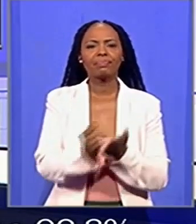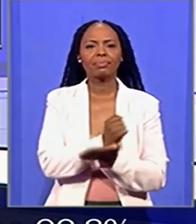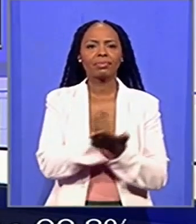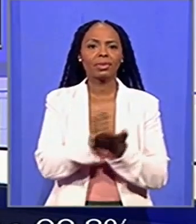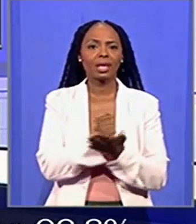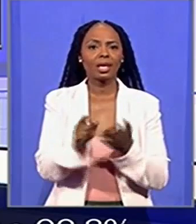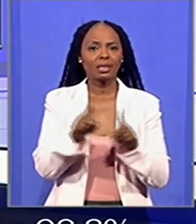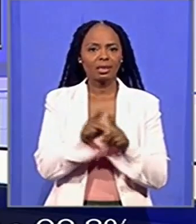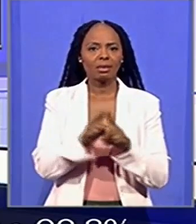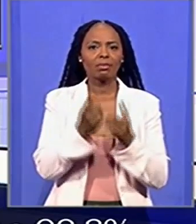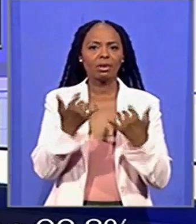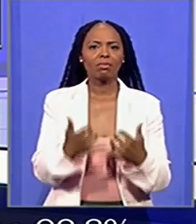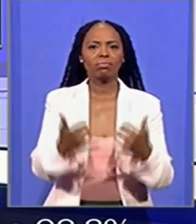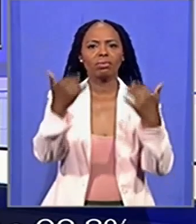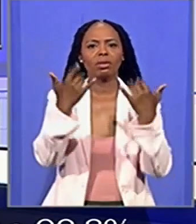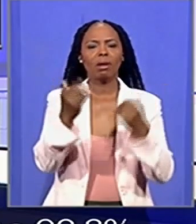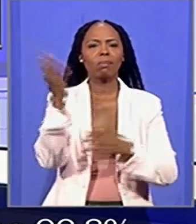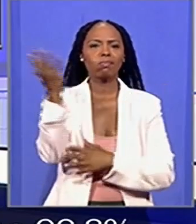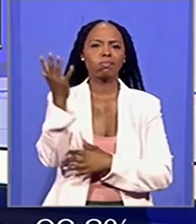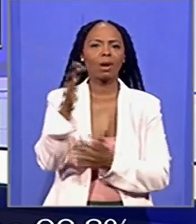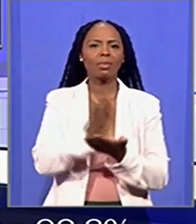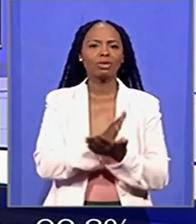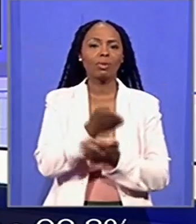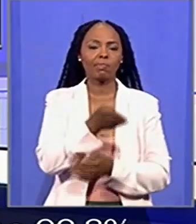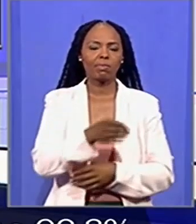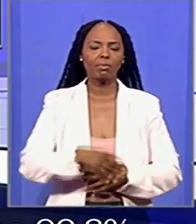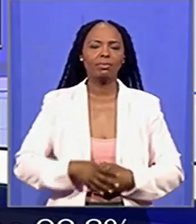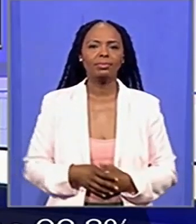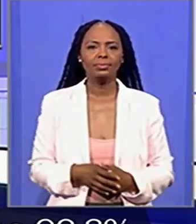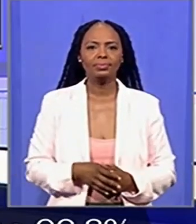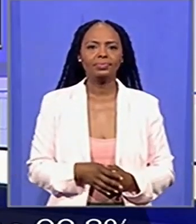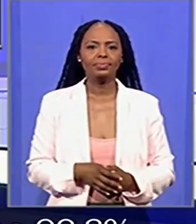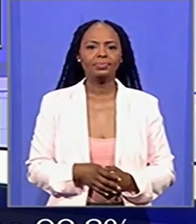teketse seboka sa baqolotsi ba ditaba puo a le Midrand.